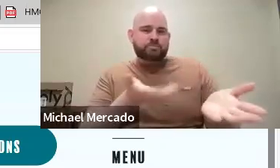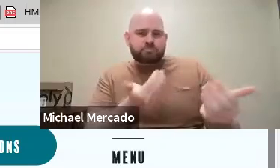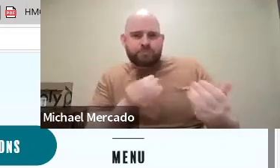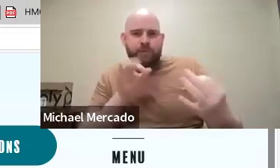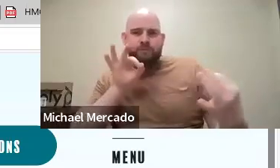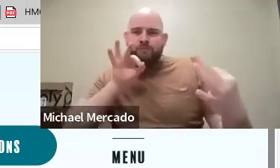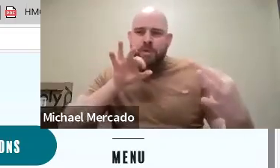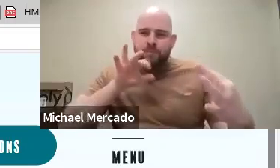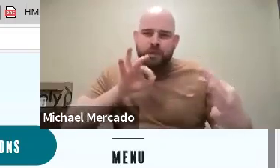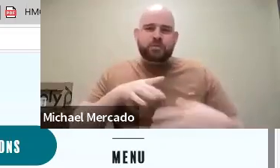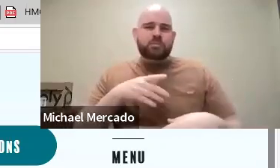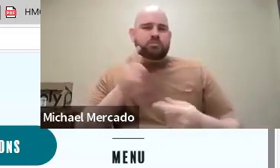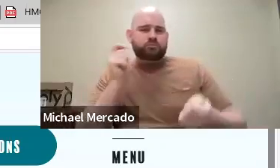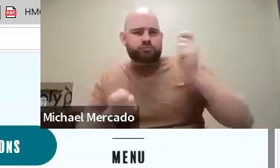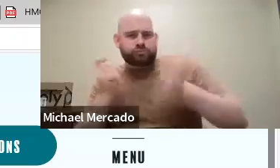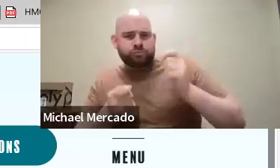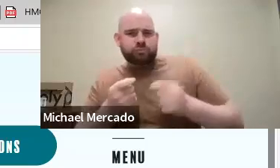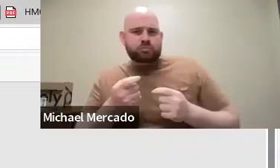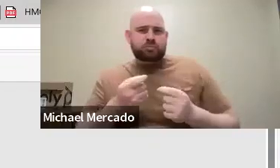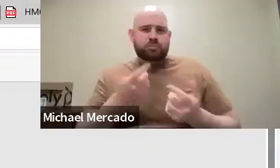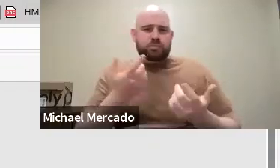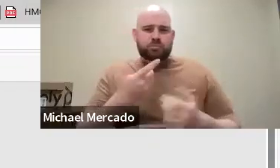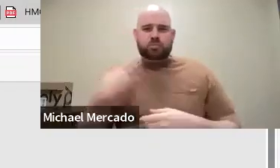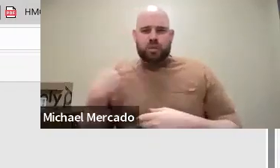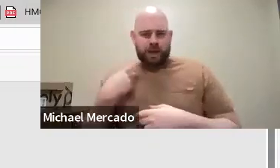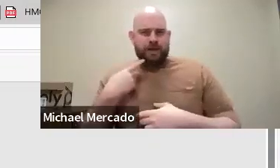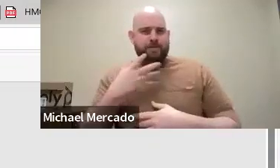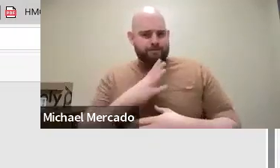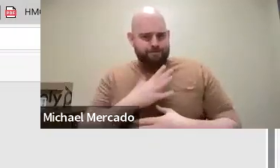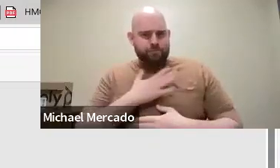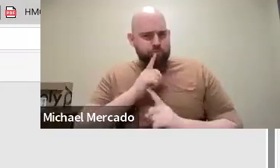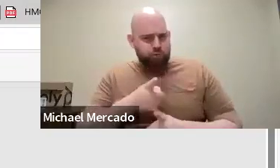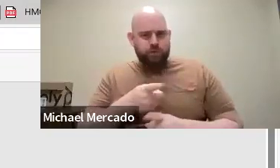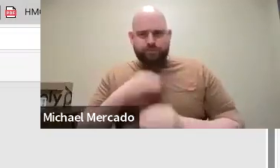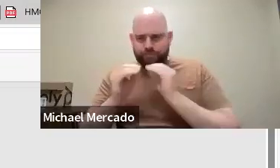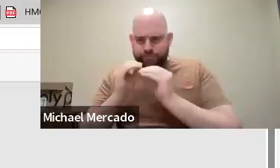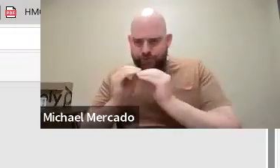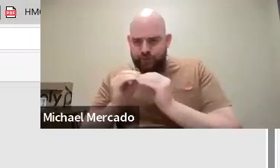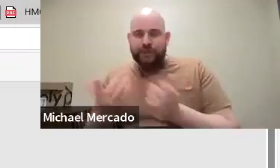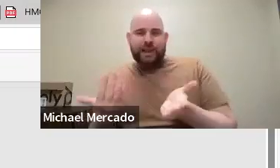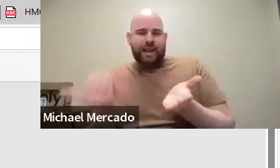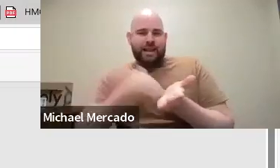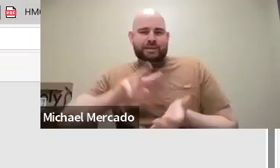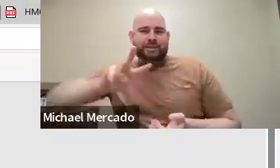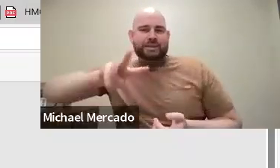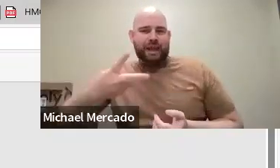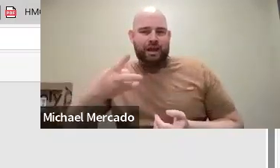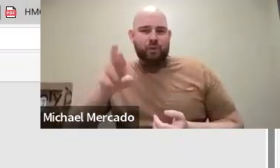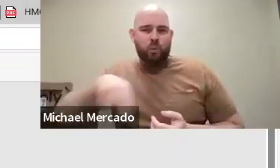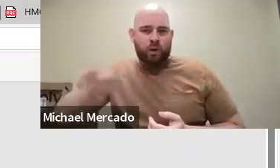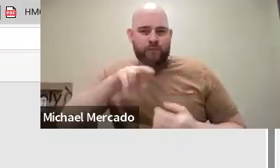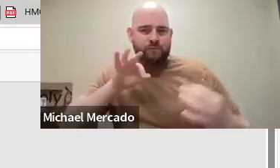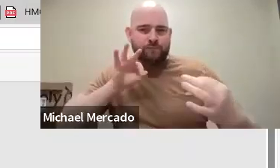disabilities. And then we did some focus groups to get some feedbacks, modified the cards a little bit. So we were